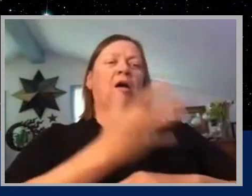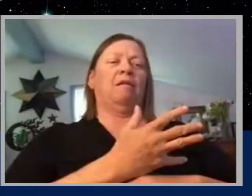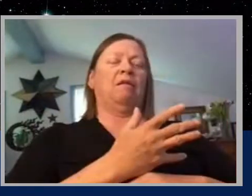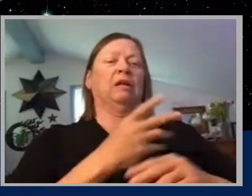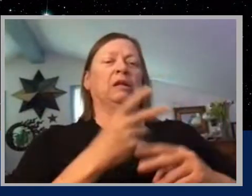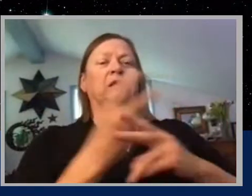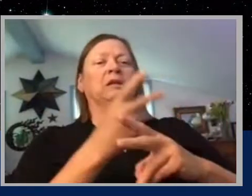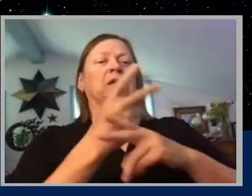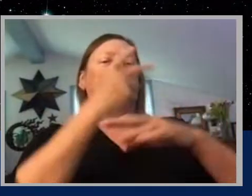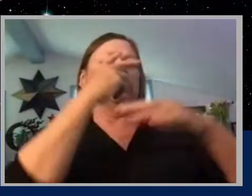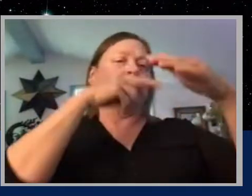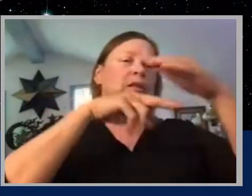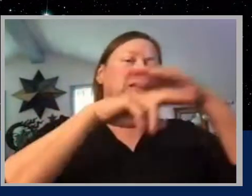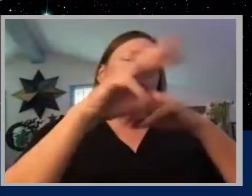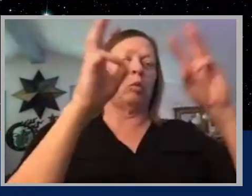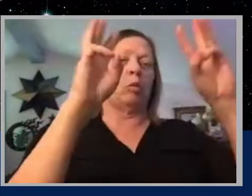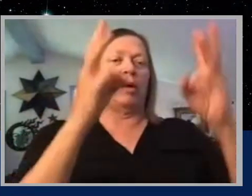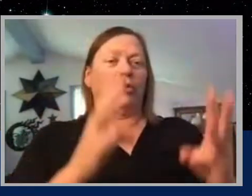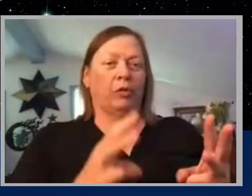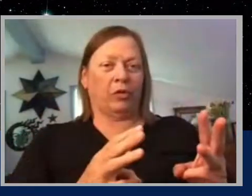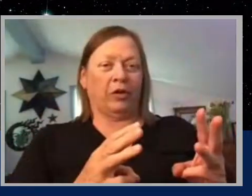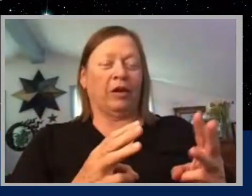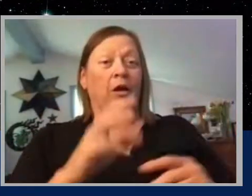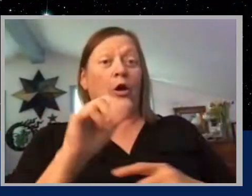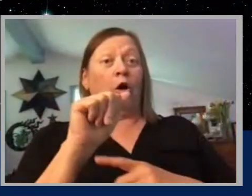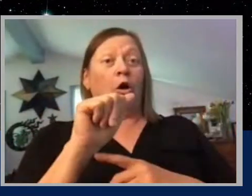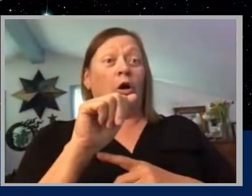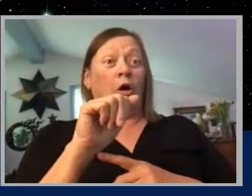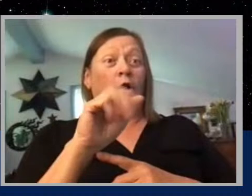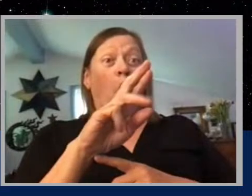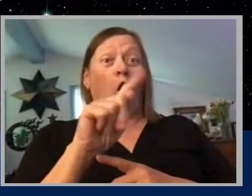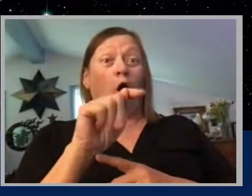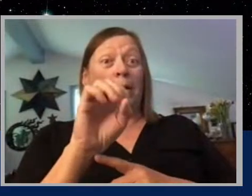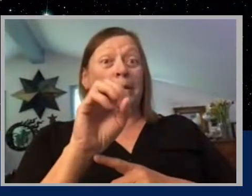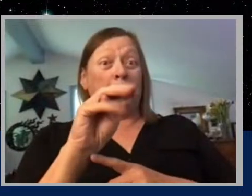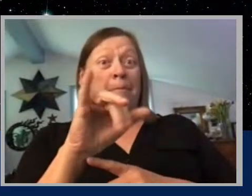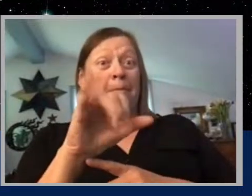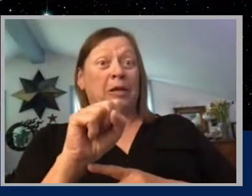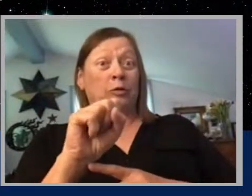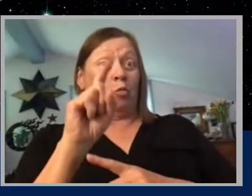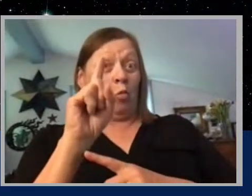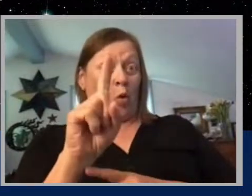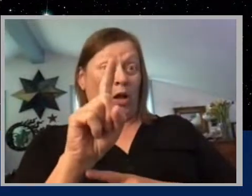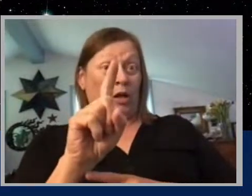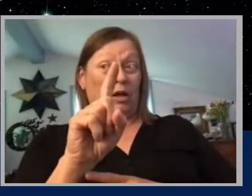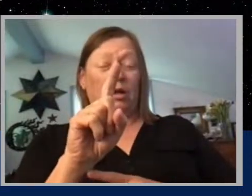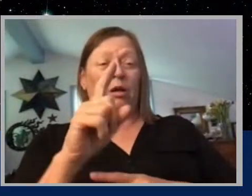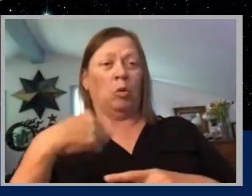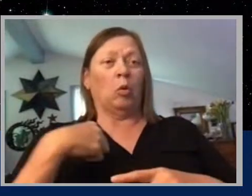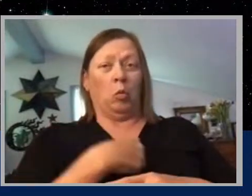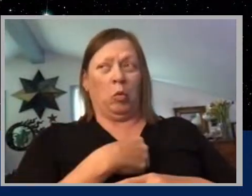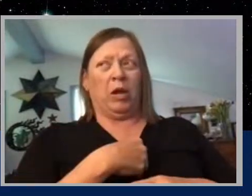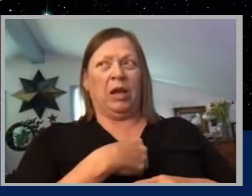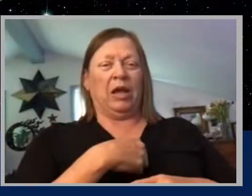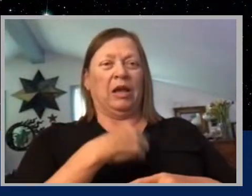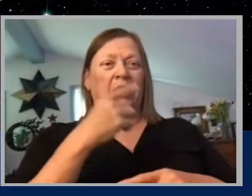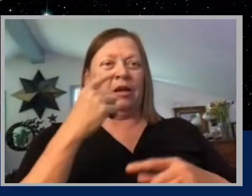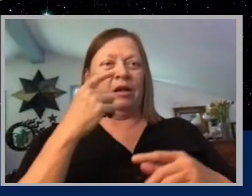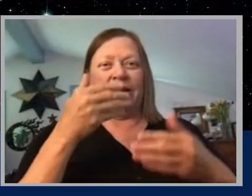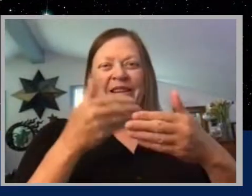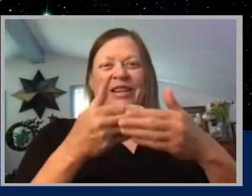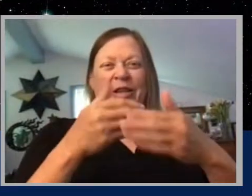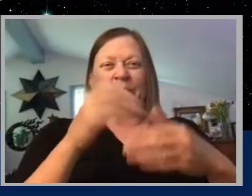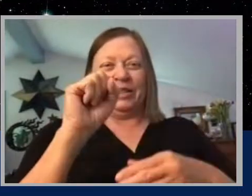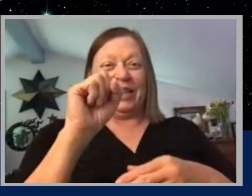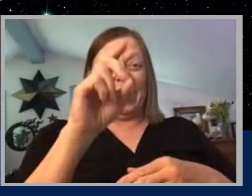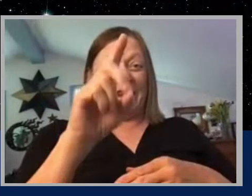from San Diego, and we can land and recover the crew up to 6 feet waves. And we were about 4.5